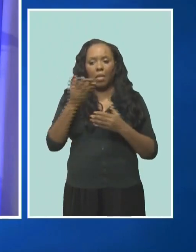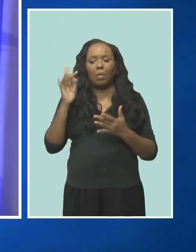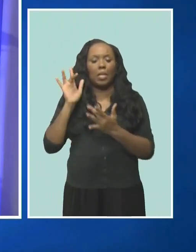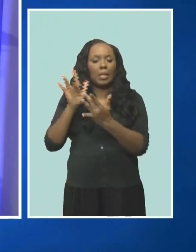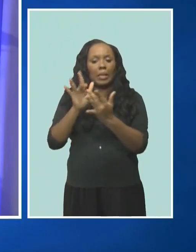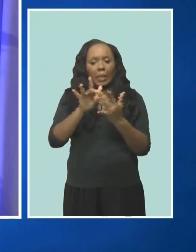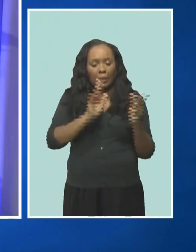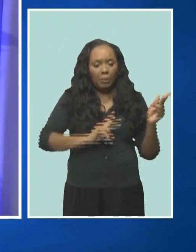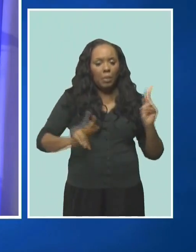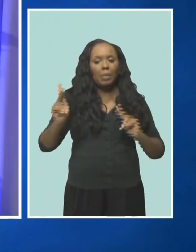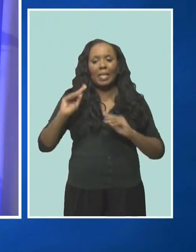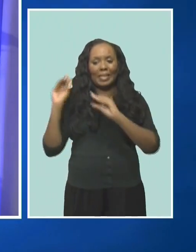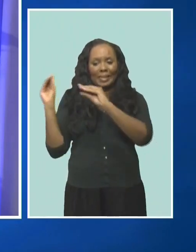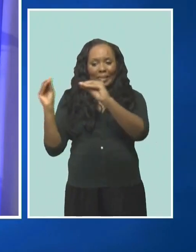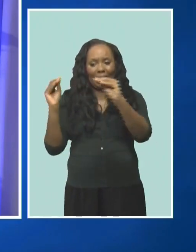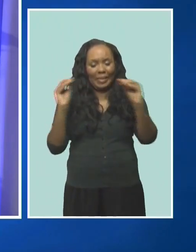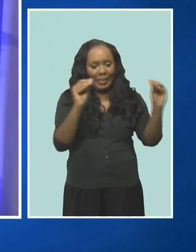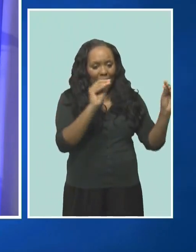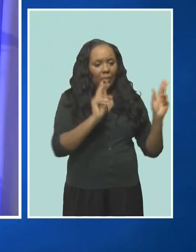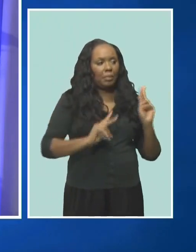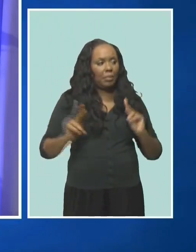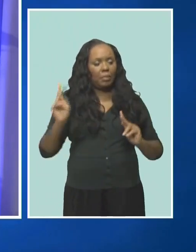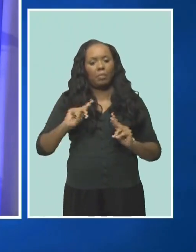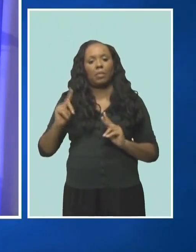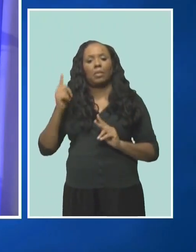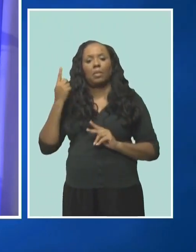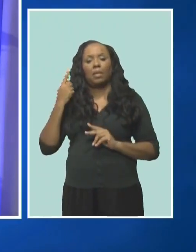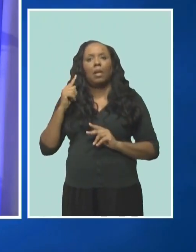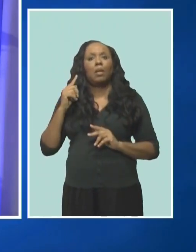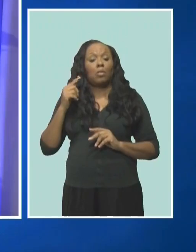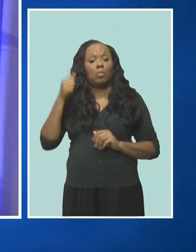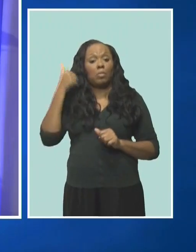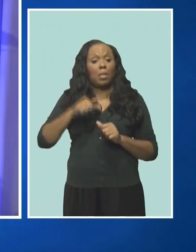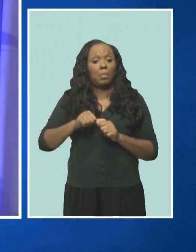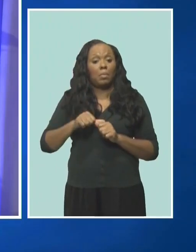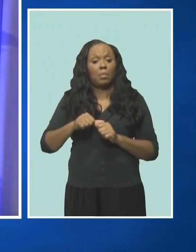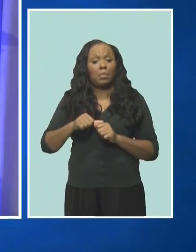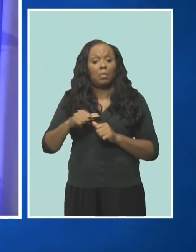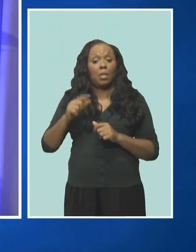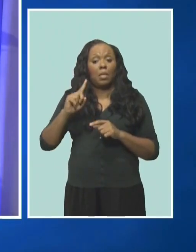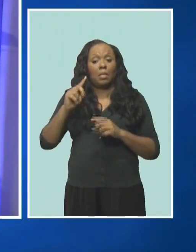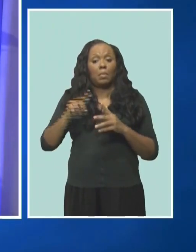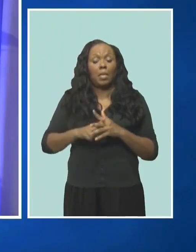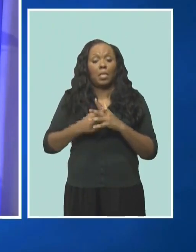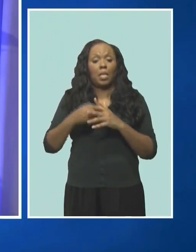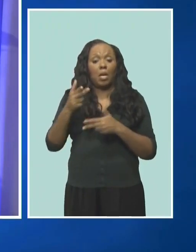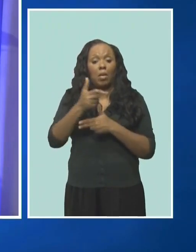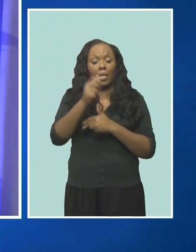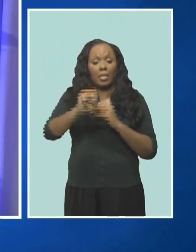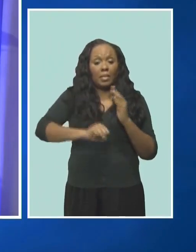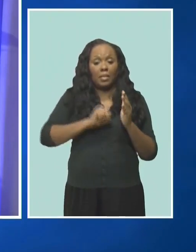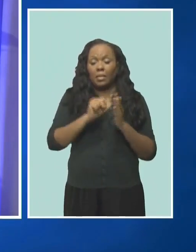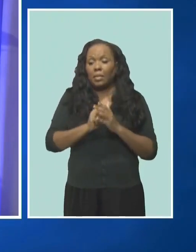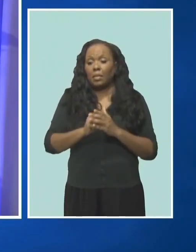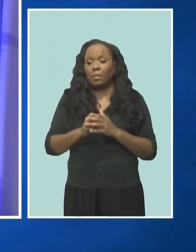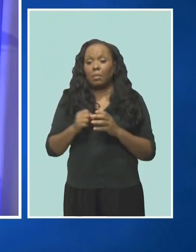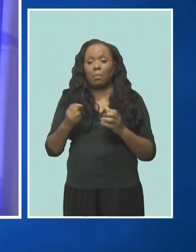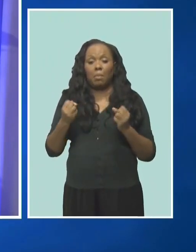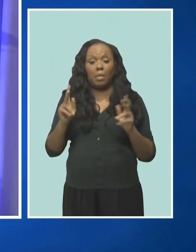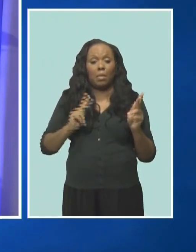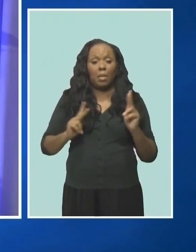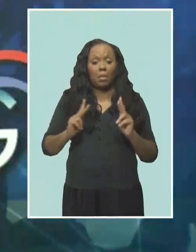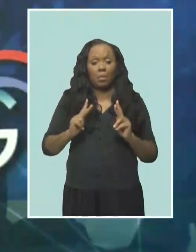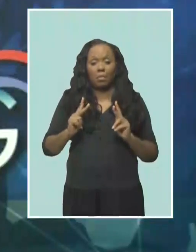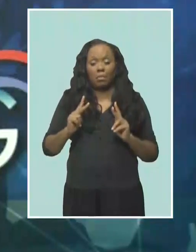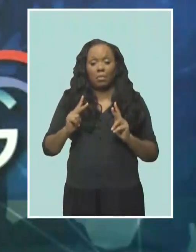people. For the launch of the hurricane season, we were in Queen's Park as well, and the engagement for the whole day, so many people passed through Queen's